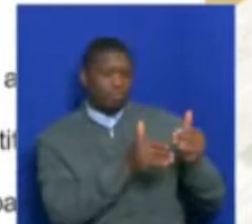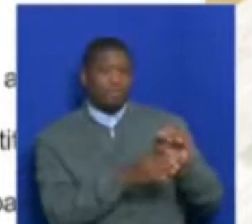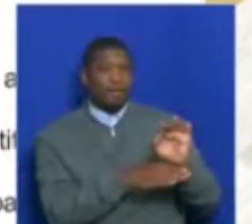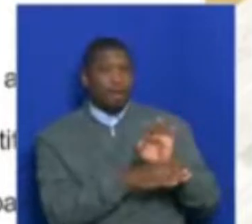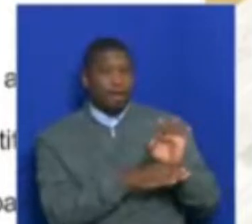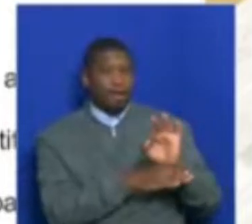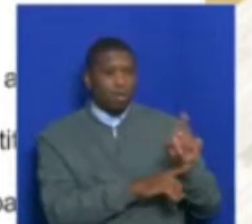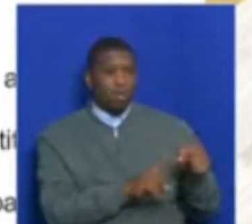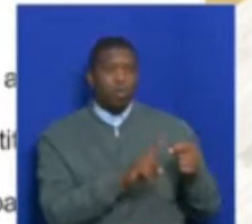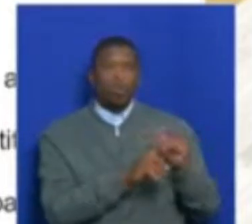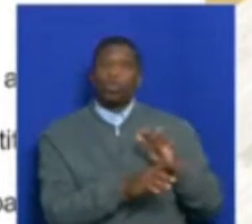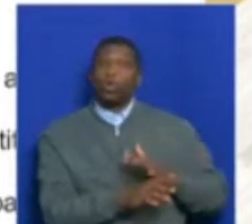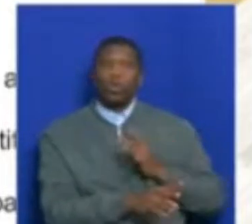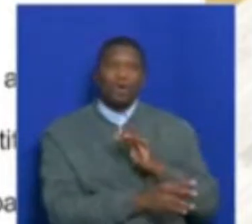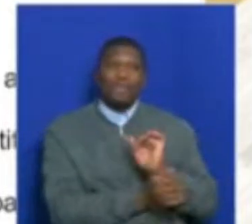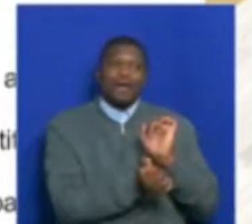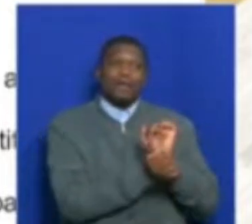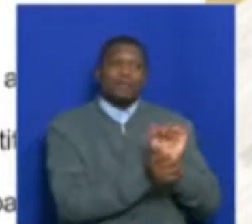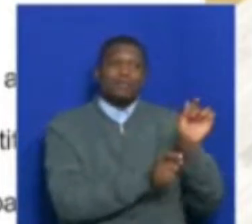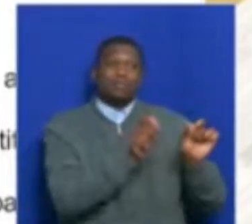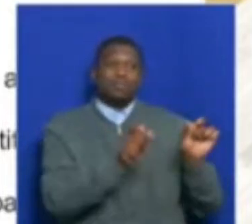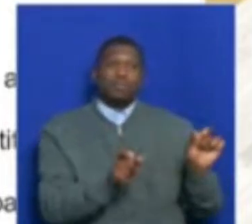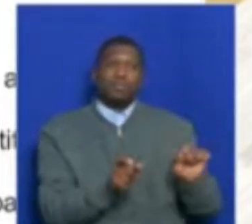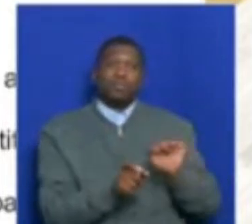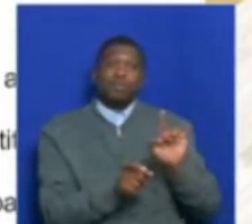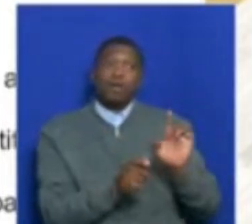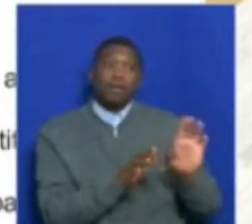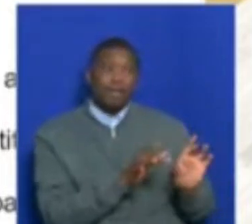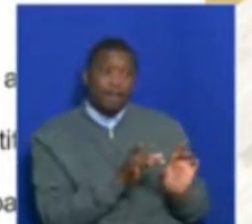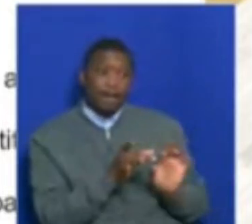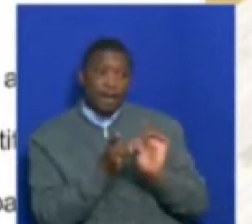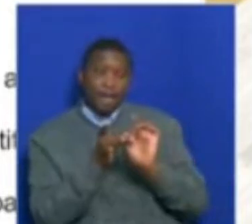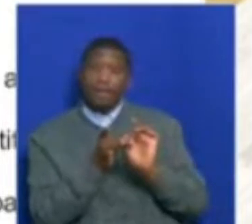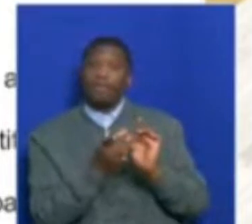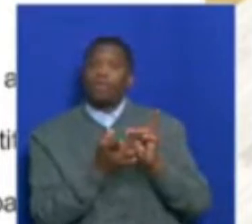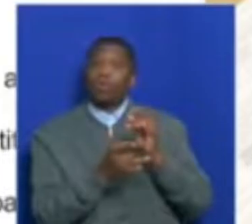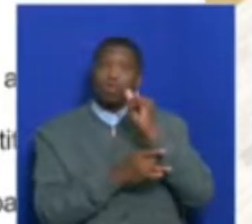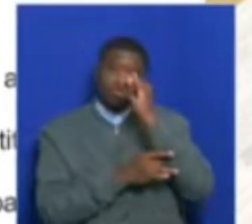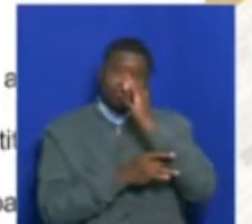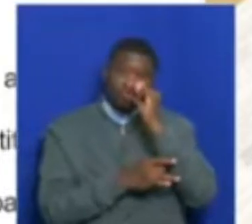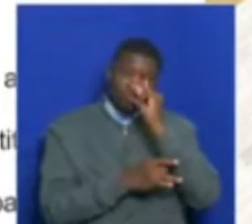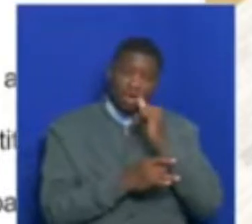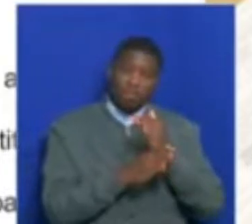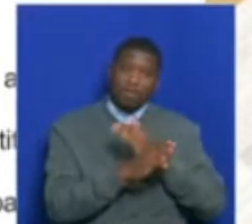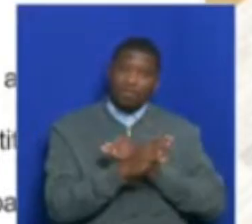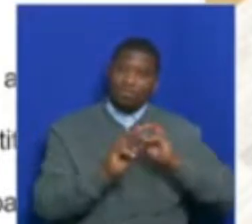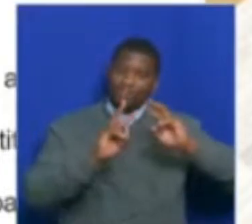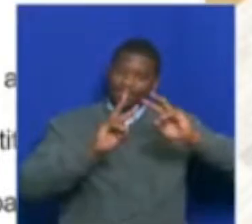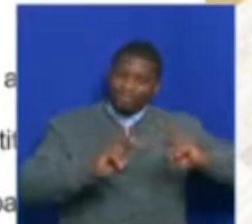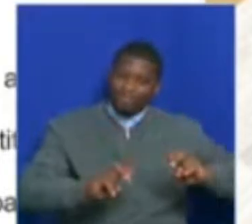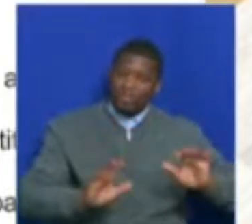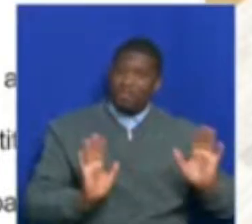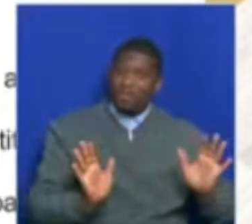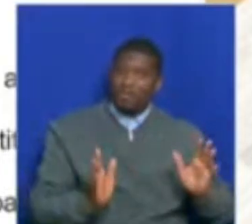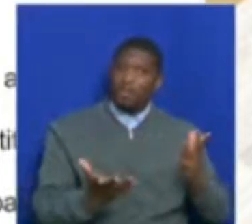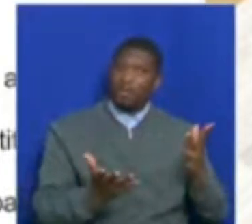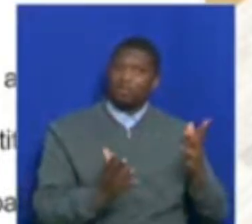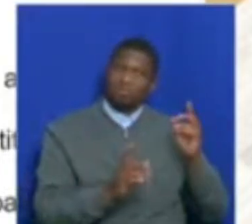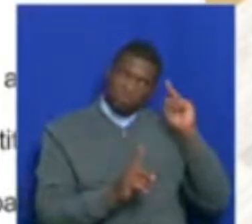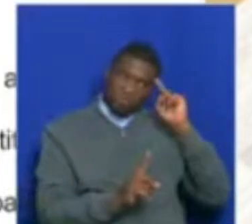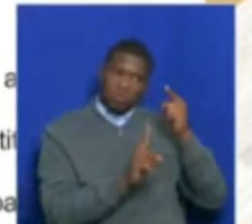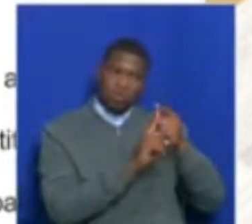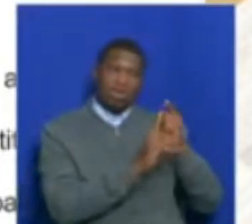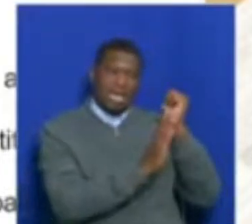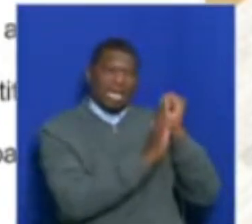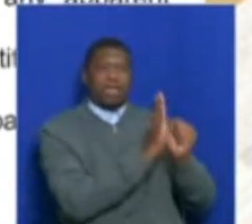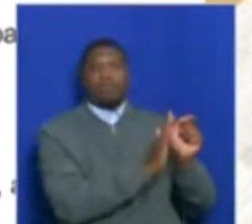suspects, to have them linked to an alleged crime that has been investigated, but rather to kill the suspects.